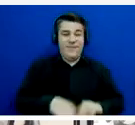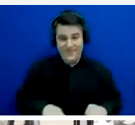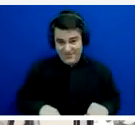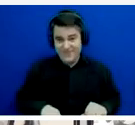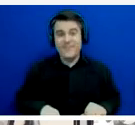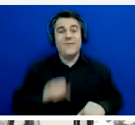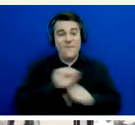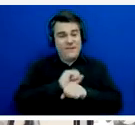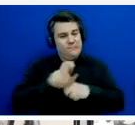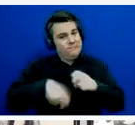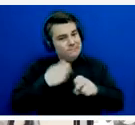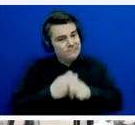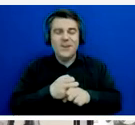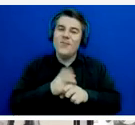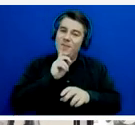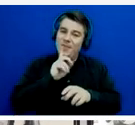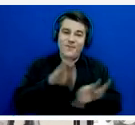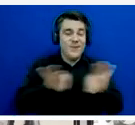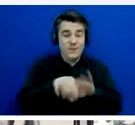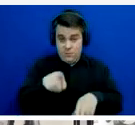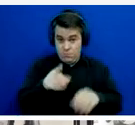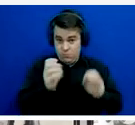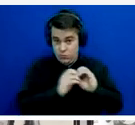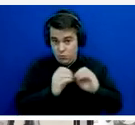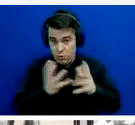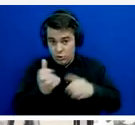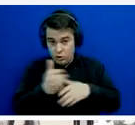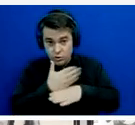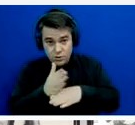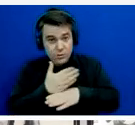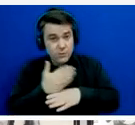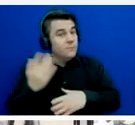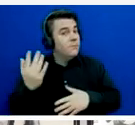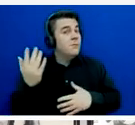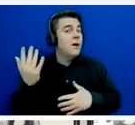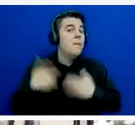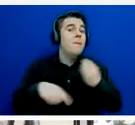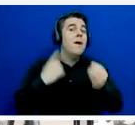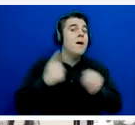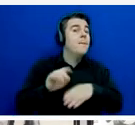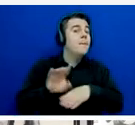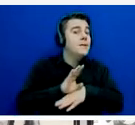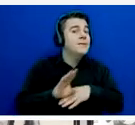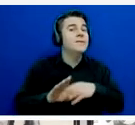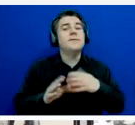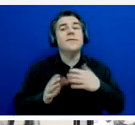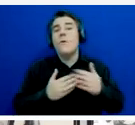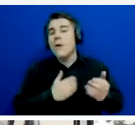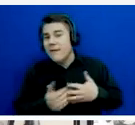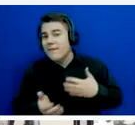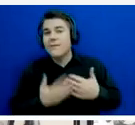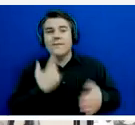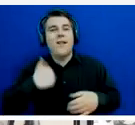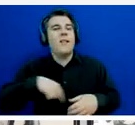do is worth it. So is there anything else you want to share with someone, maybe about, about the business or whatever? Just tell us your